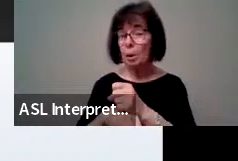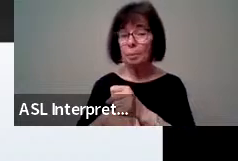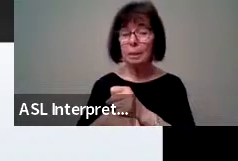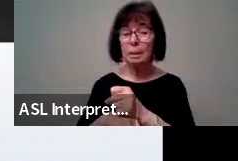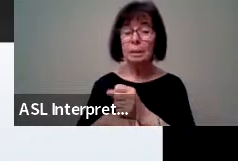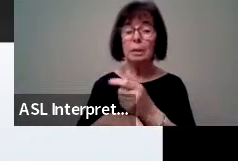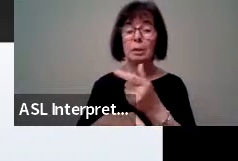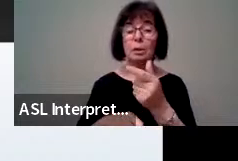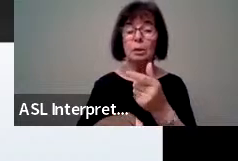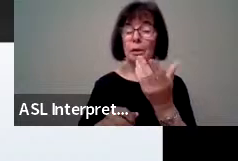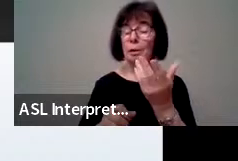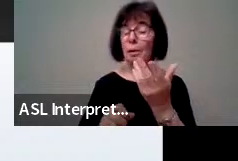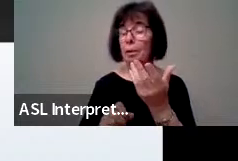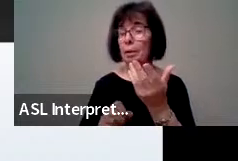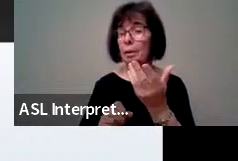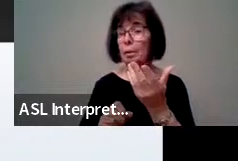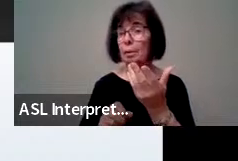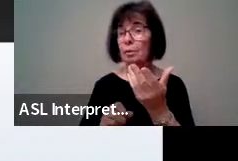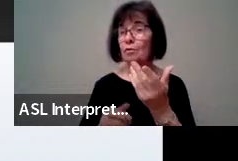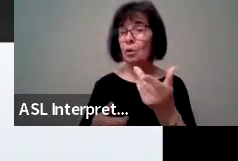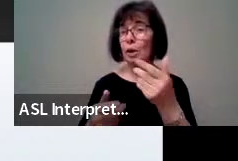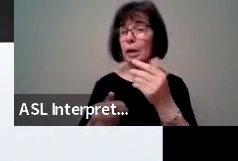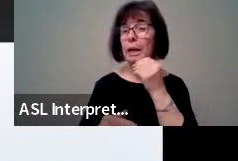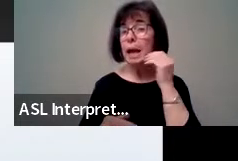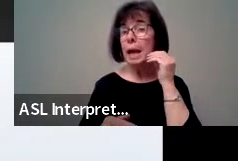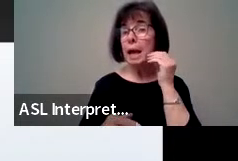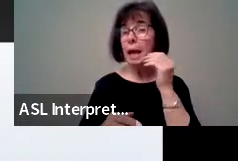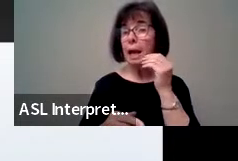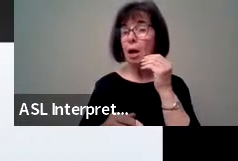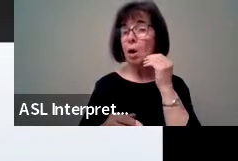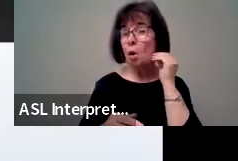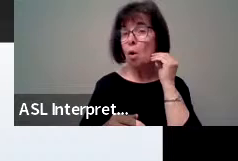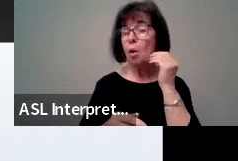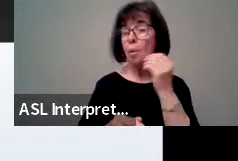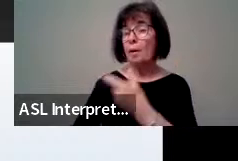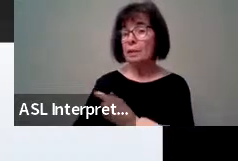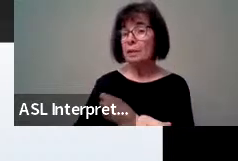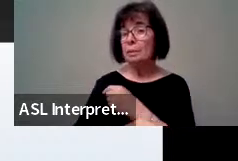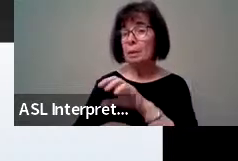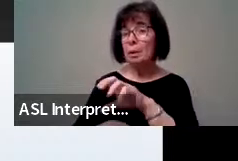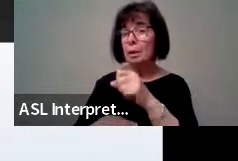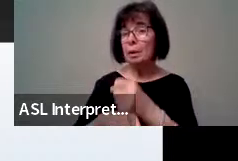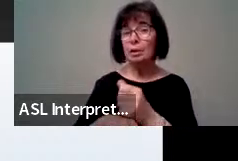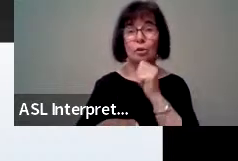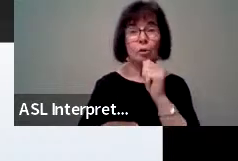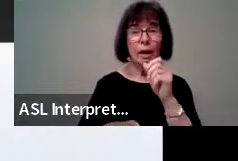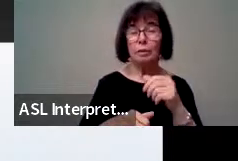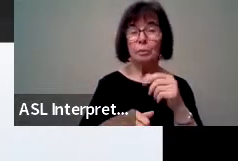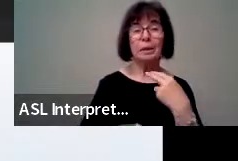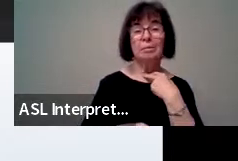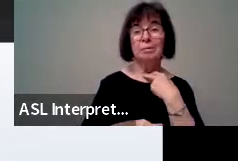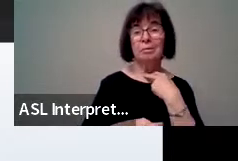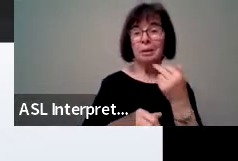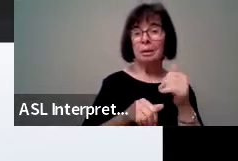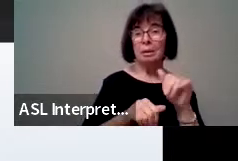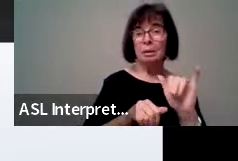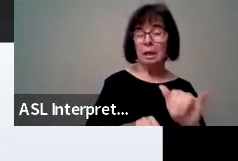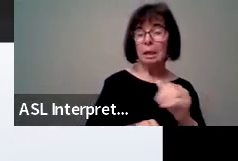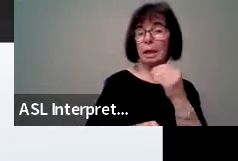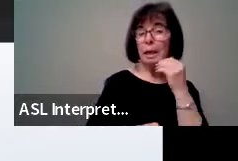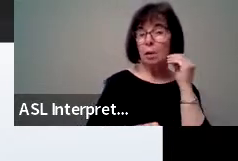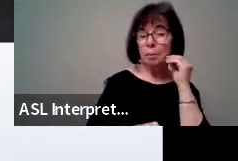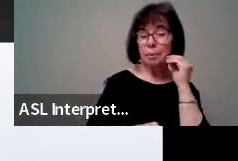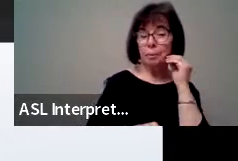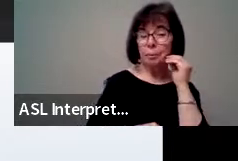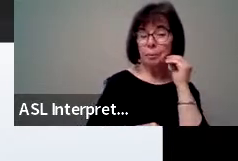to make a at-home vaccination appointment. And you don't have to be a homebound resident. As I mentioned, we're going to